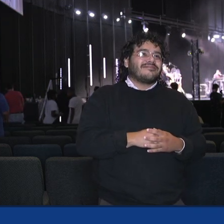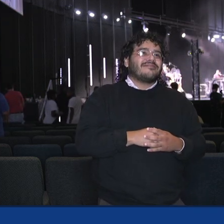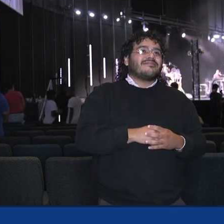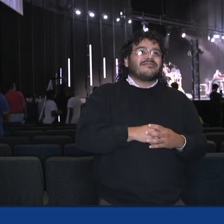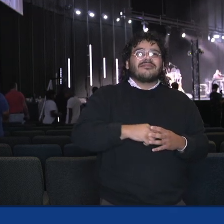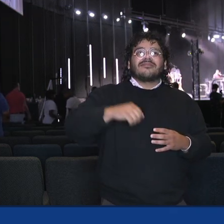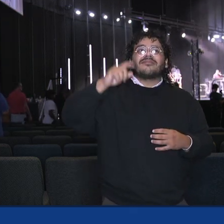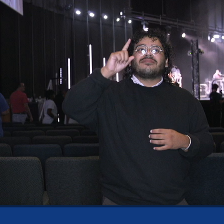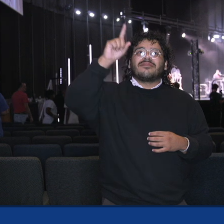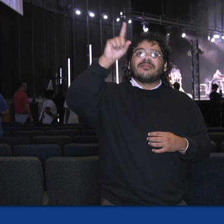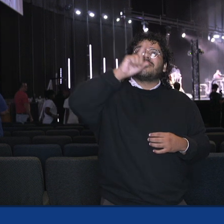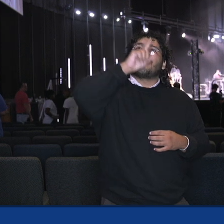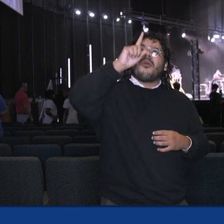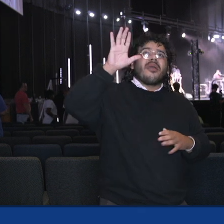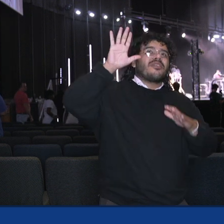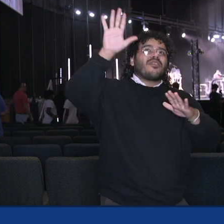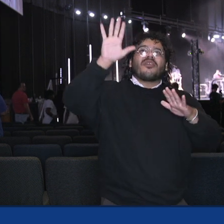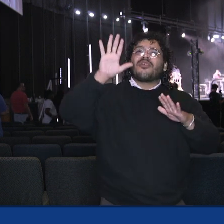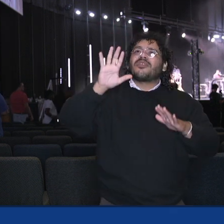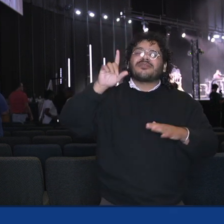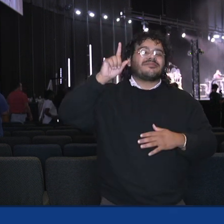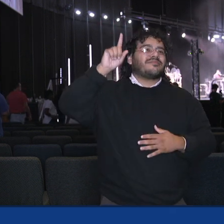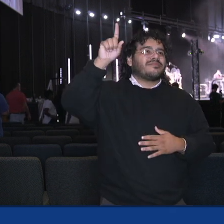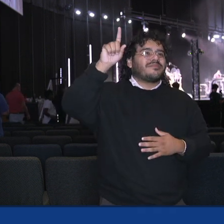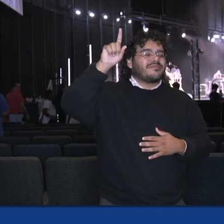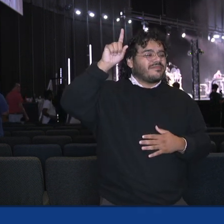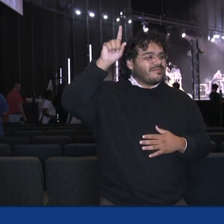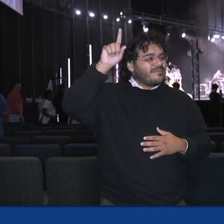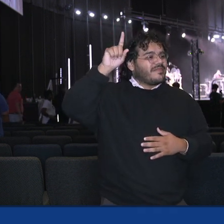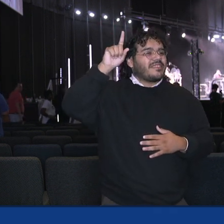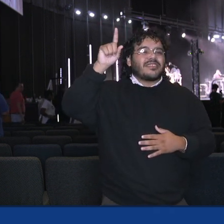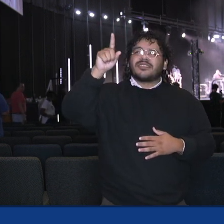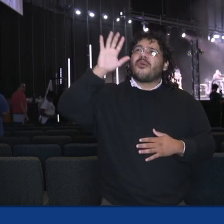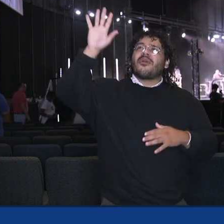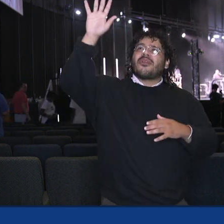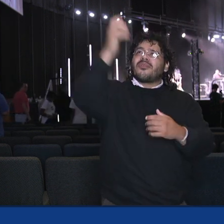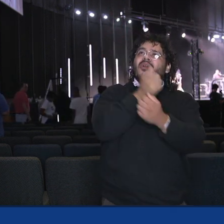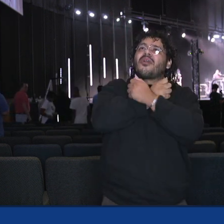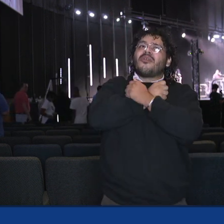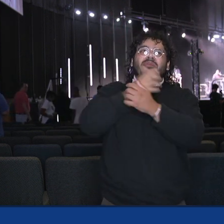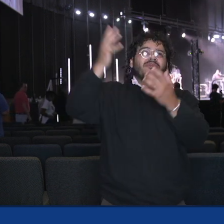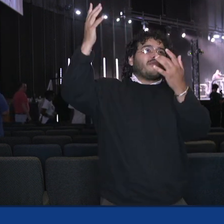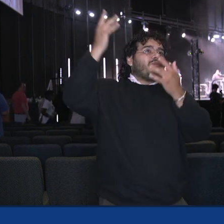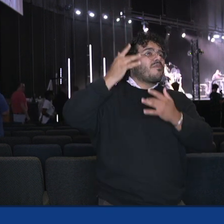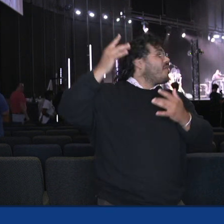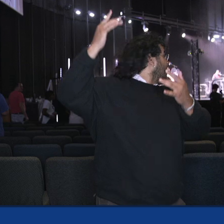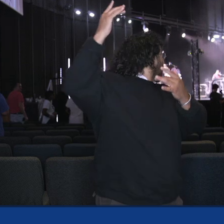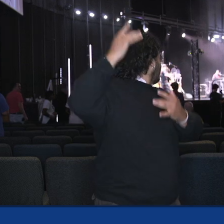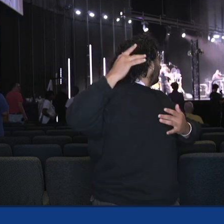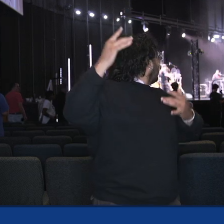love, you are good. Your love and mercy have